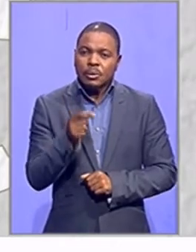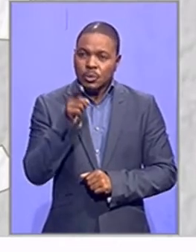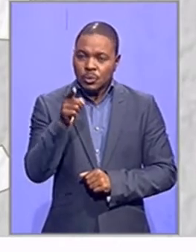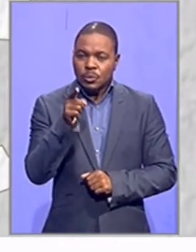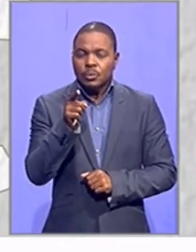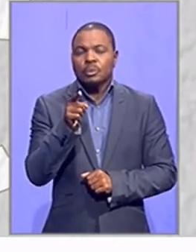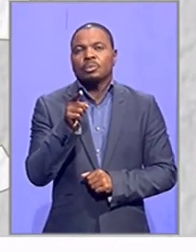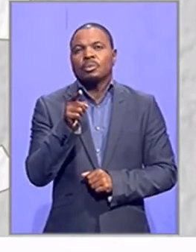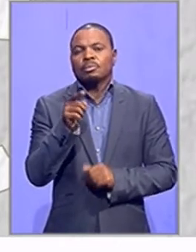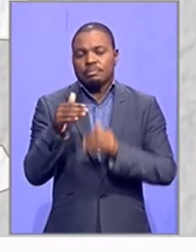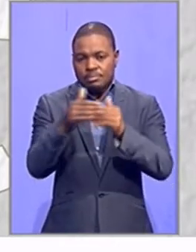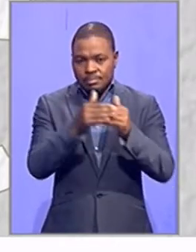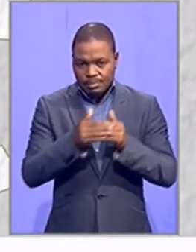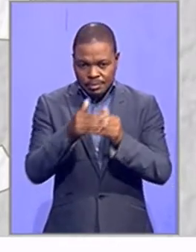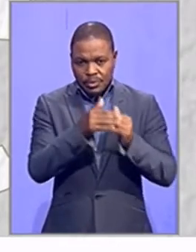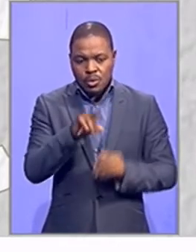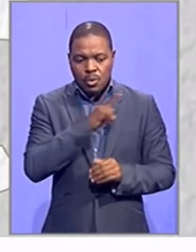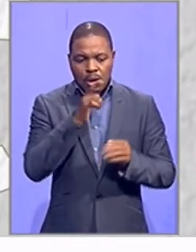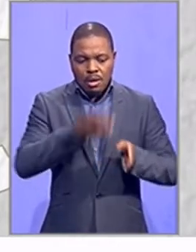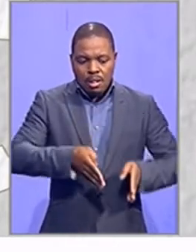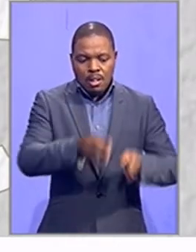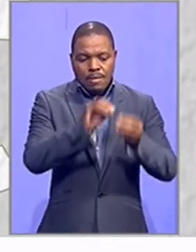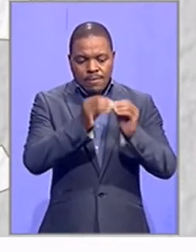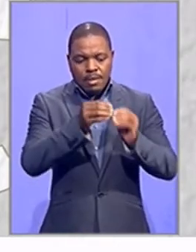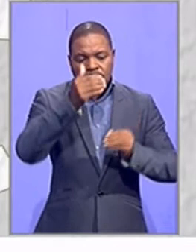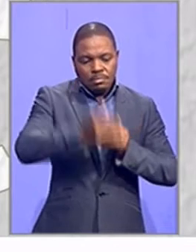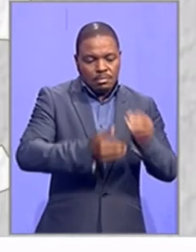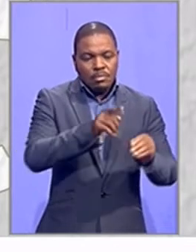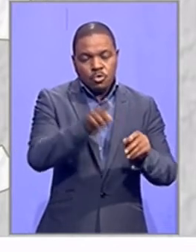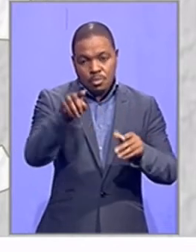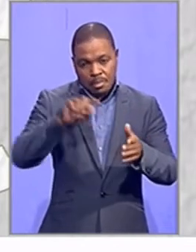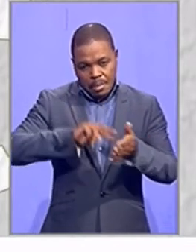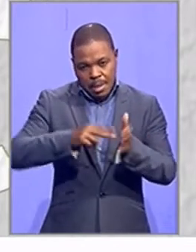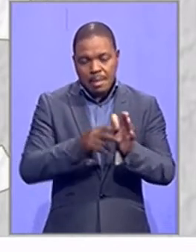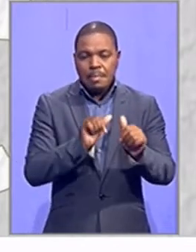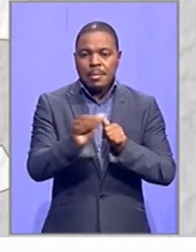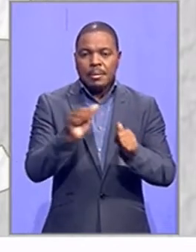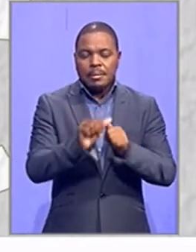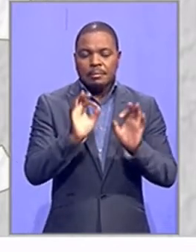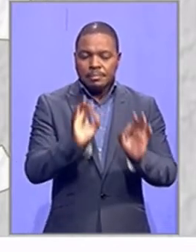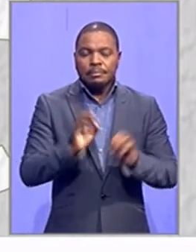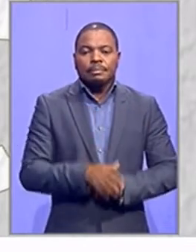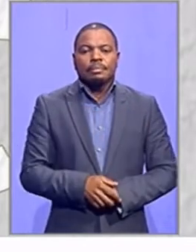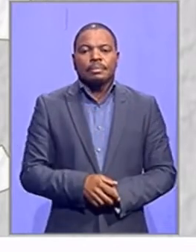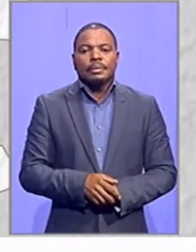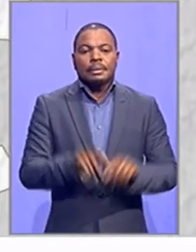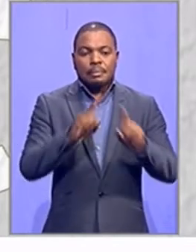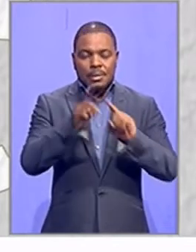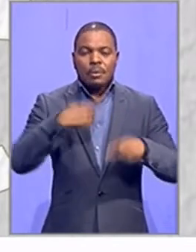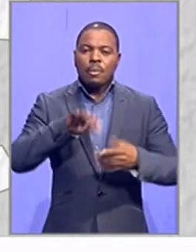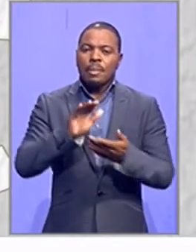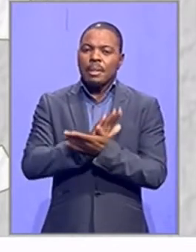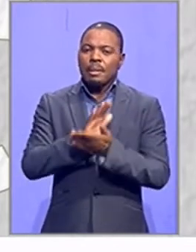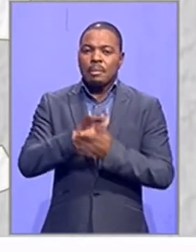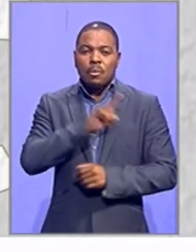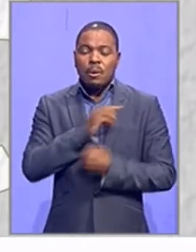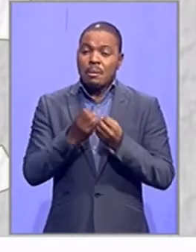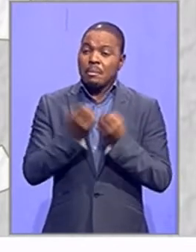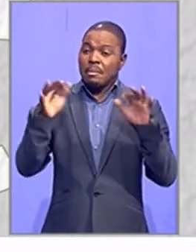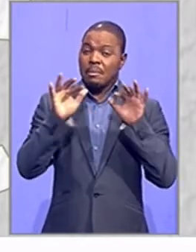Babankele, Shogo, Mali, those construction, so they must plan handle the trip with Zabona. And Bathati is a good one of